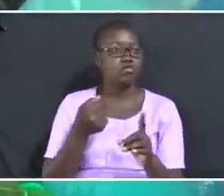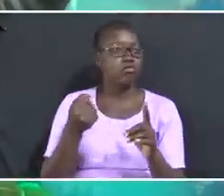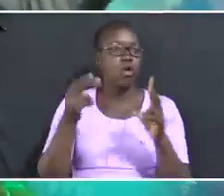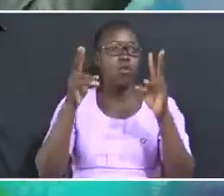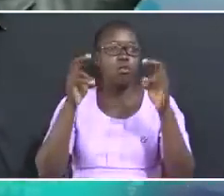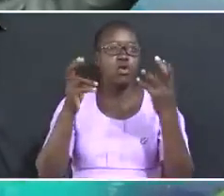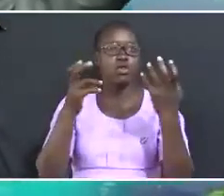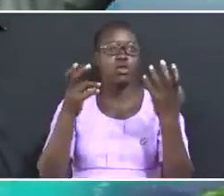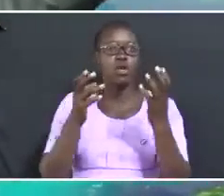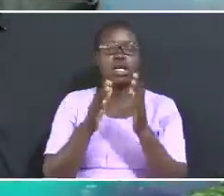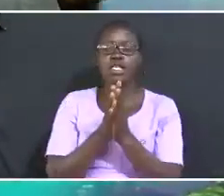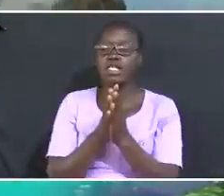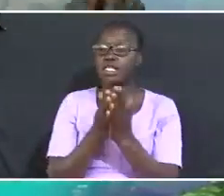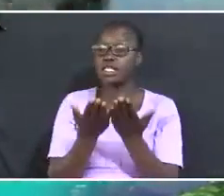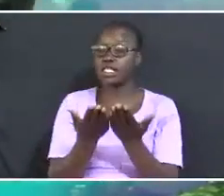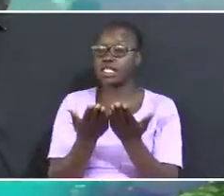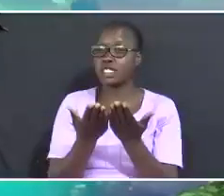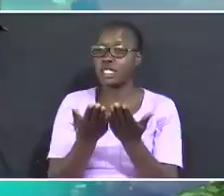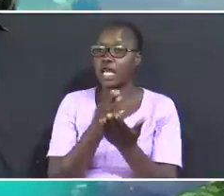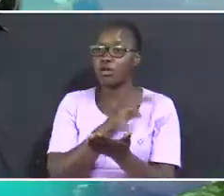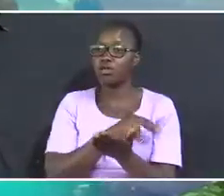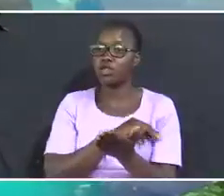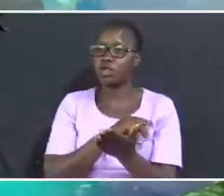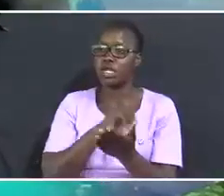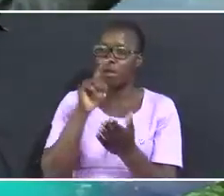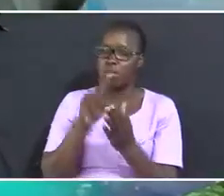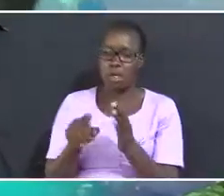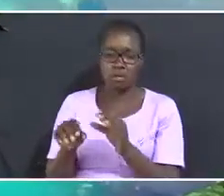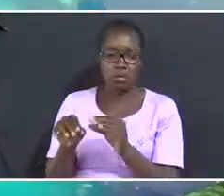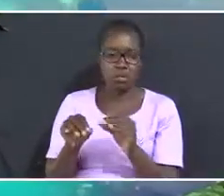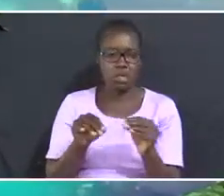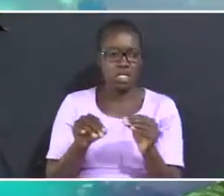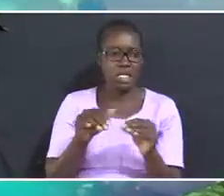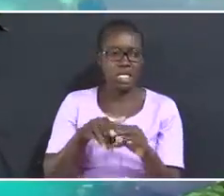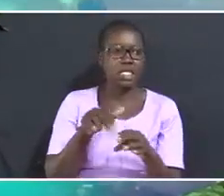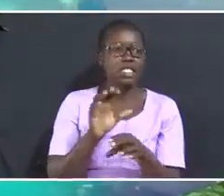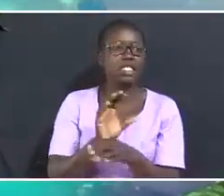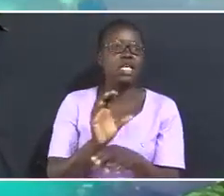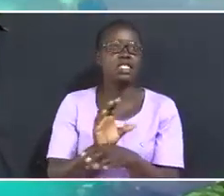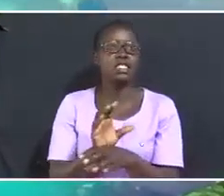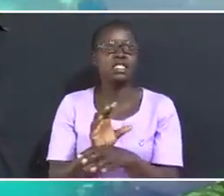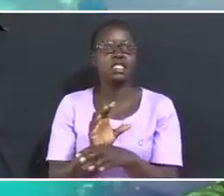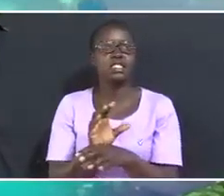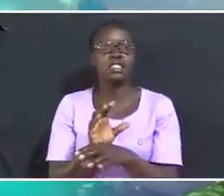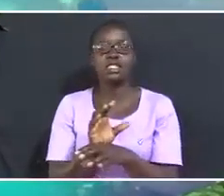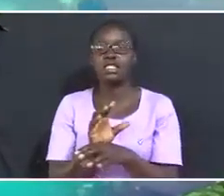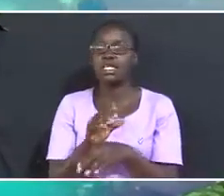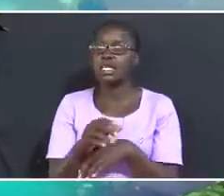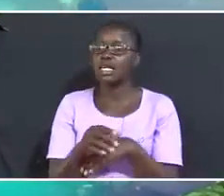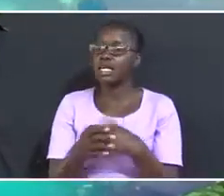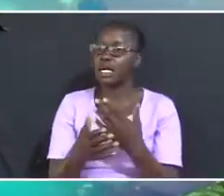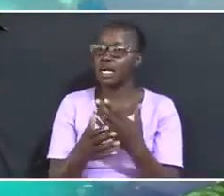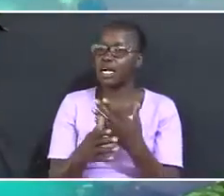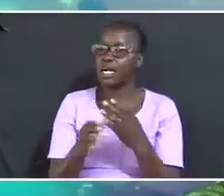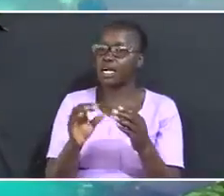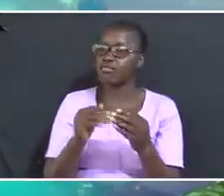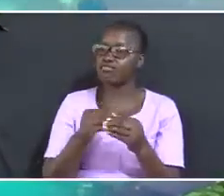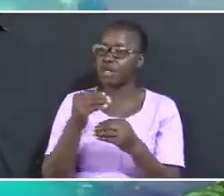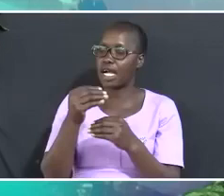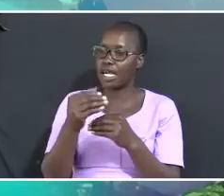this vision, must be cast in the local church here. And let me tell